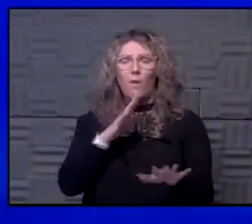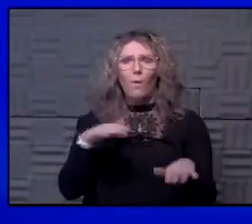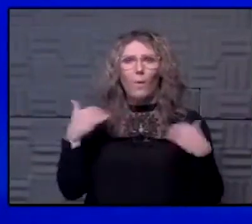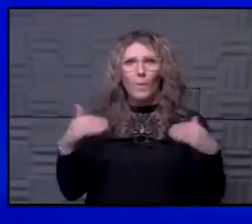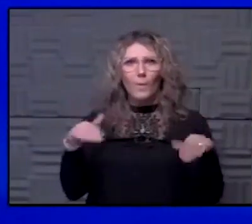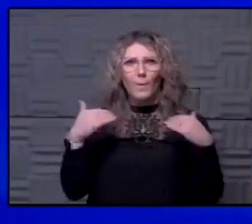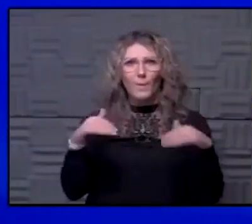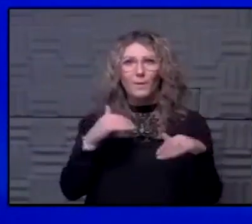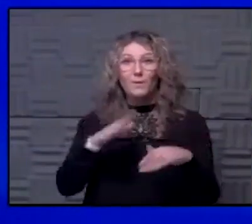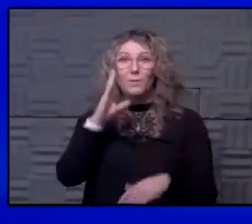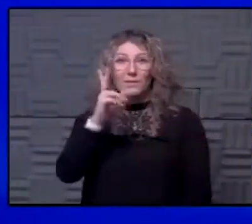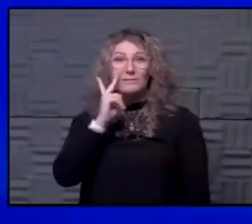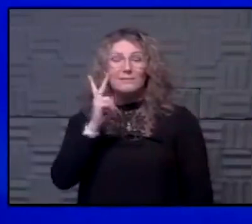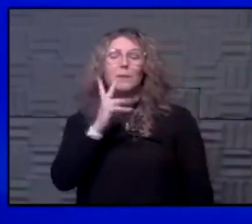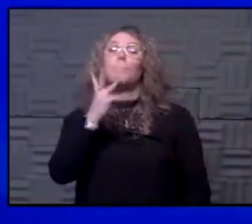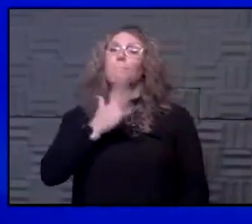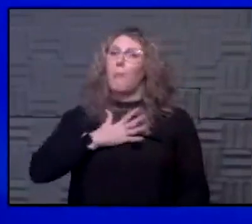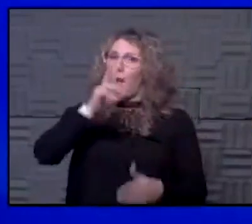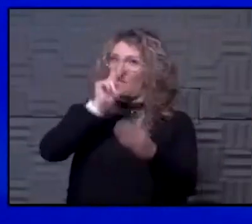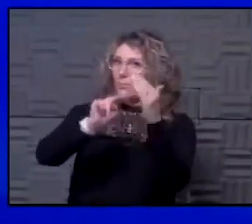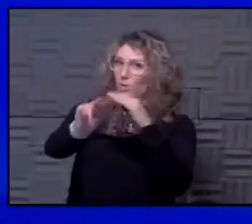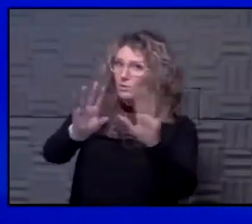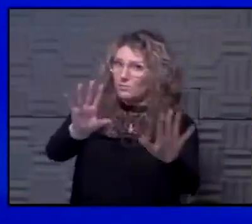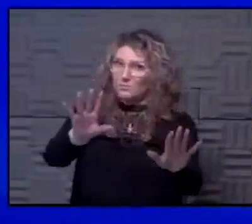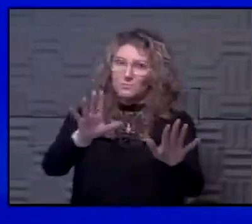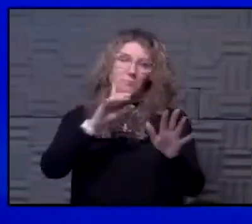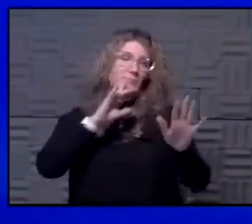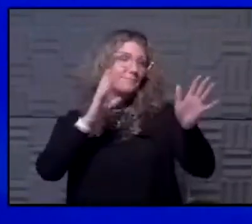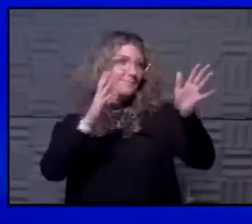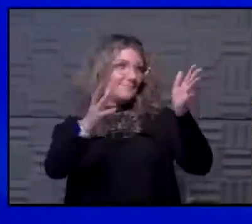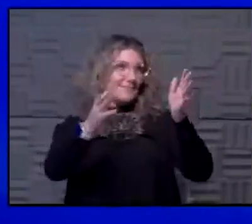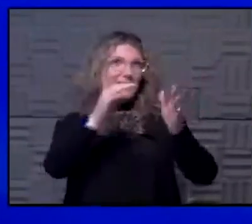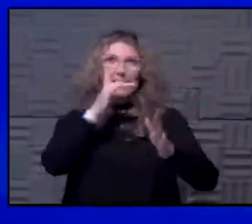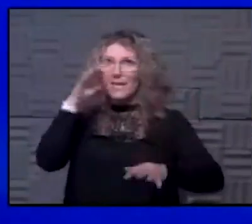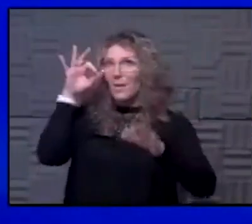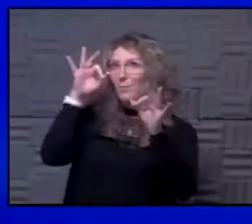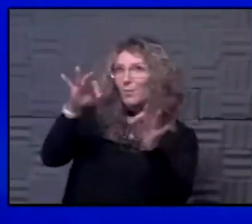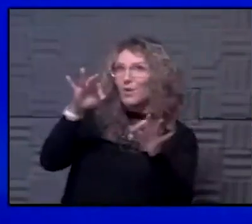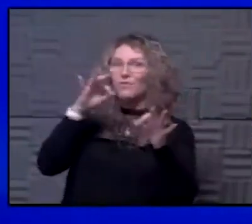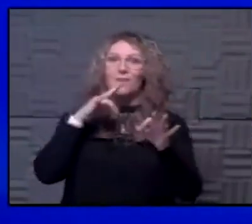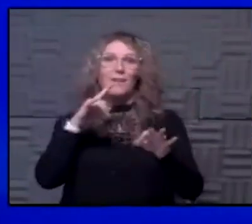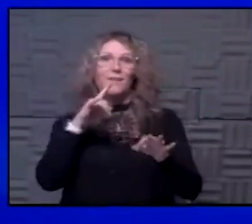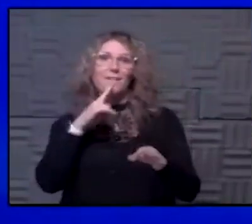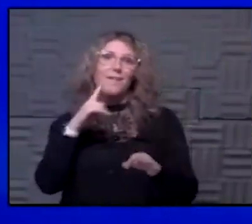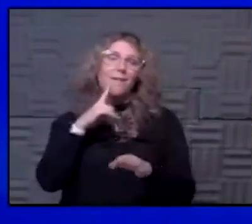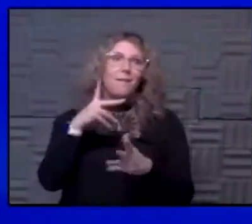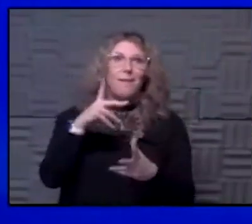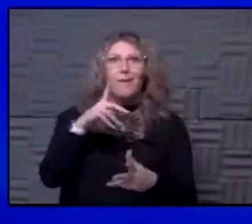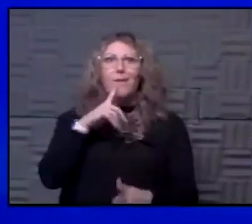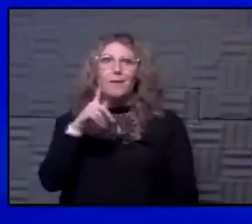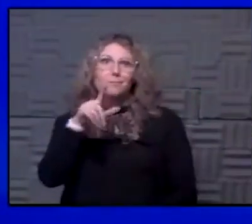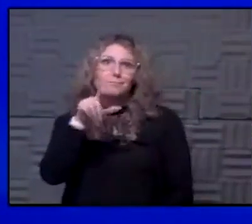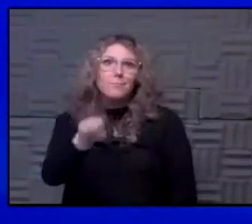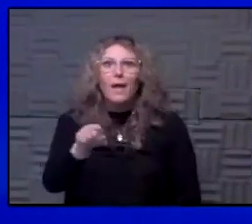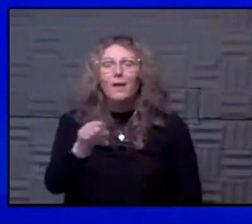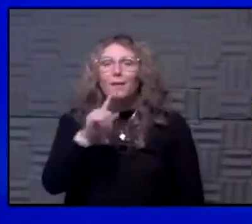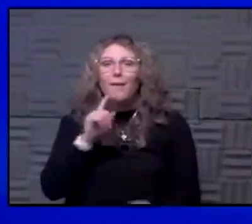think you're going to see this. Here's my prediction. Take it for the crystal ball that it represents, which means it's incredibly foggy and probably